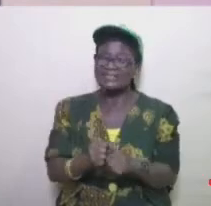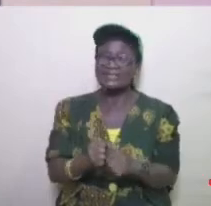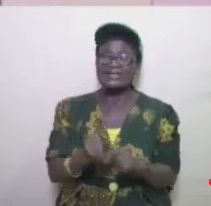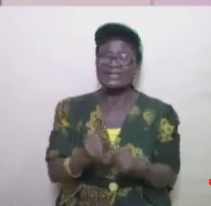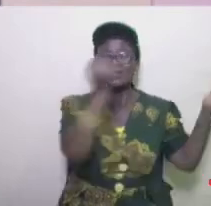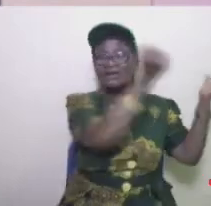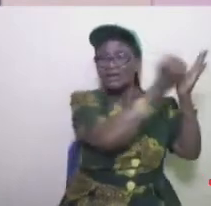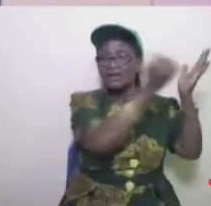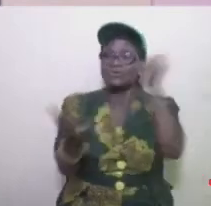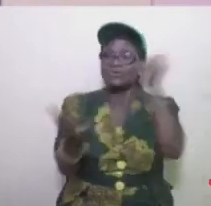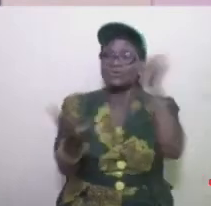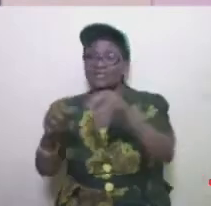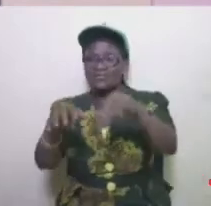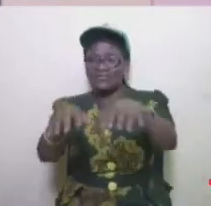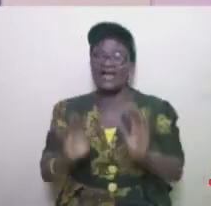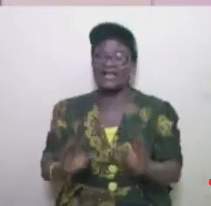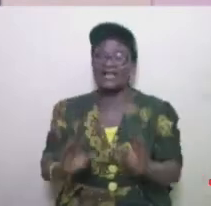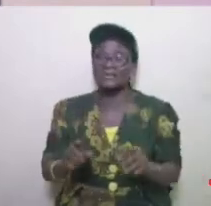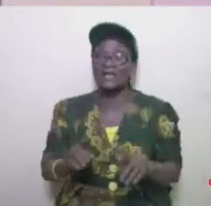Jesus said, forgive them.